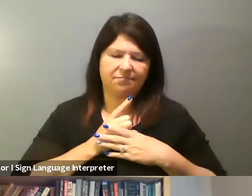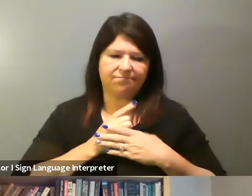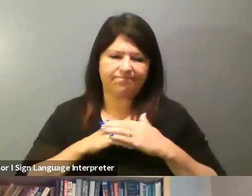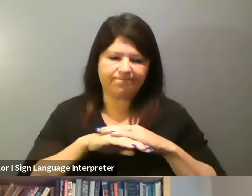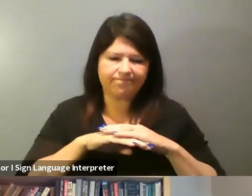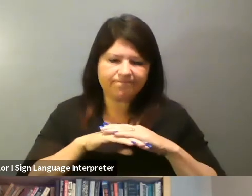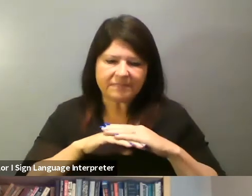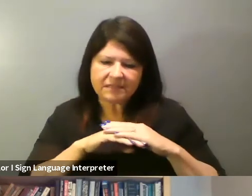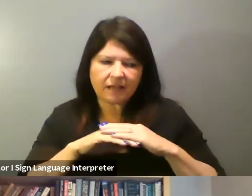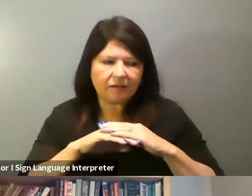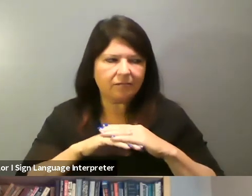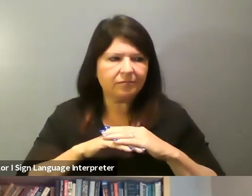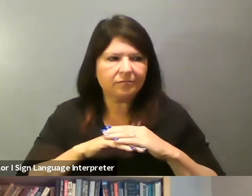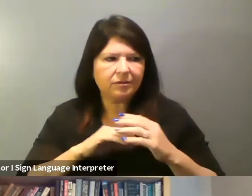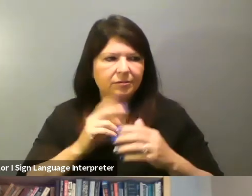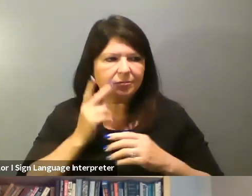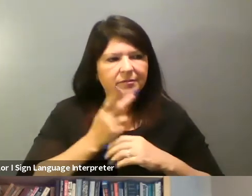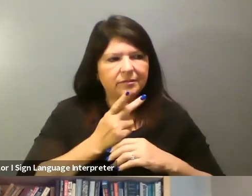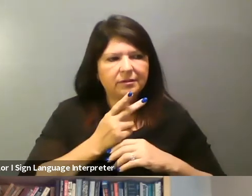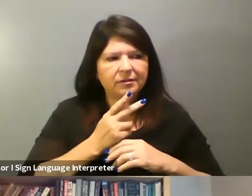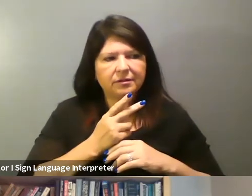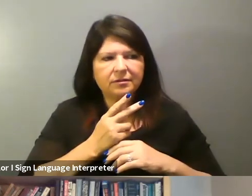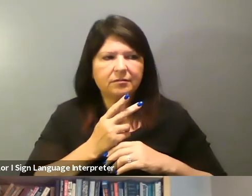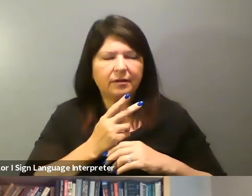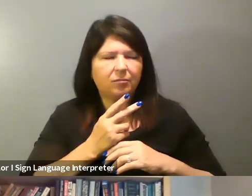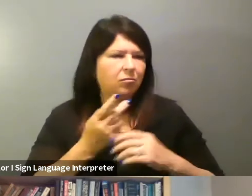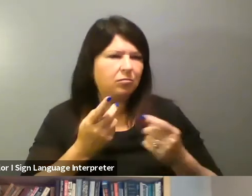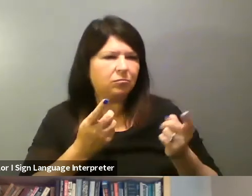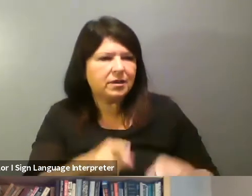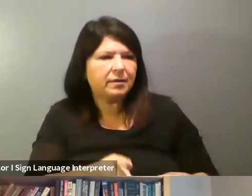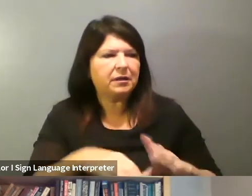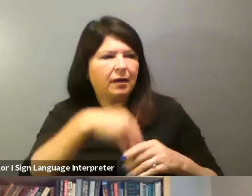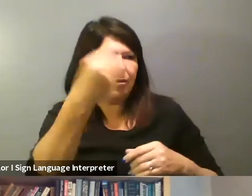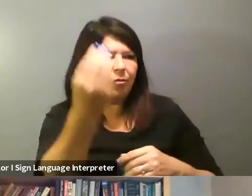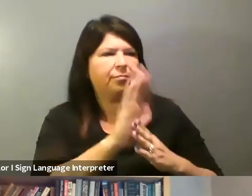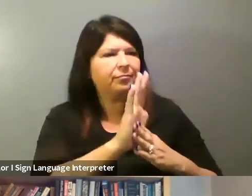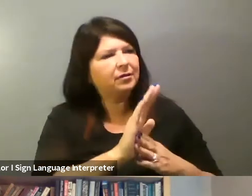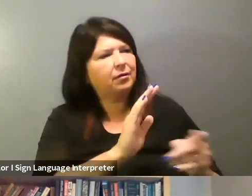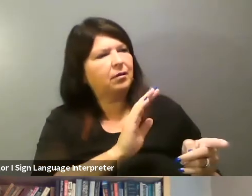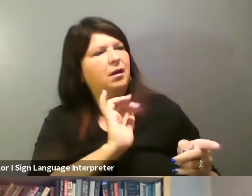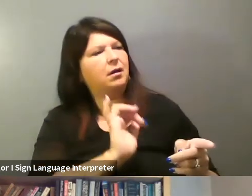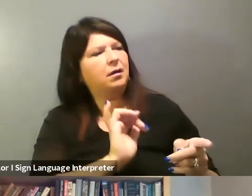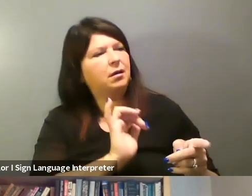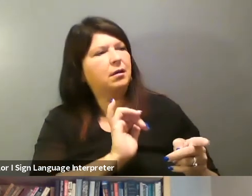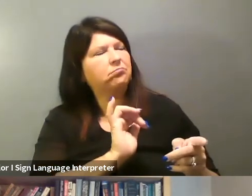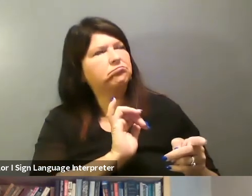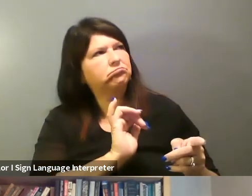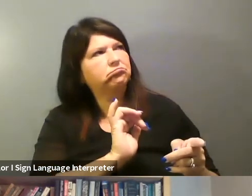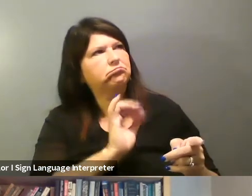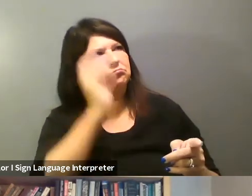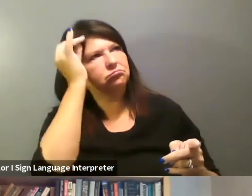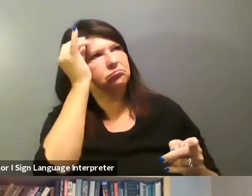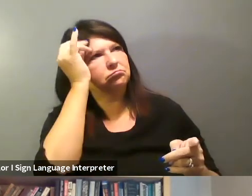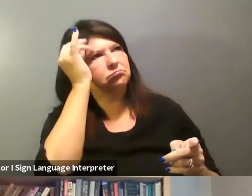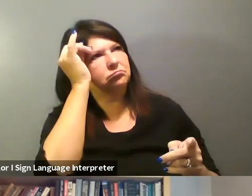like this impression upon you, and you create from there. You know, it's almost like, you know, you're eating